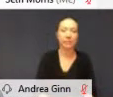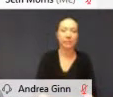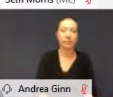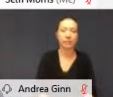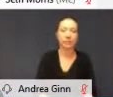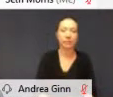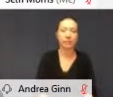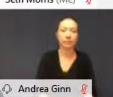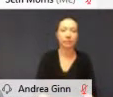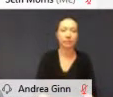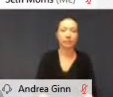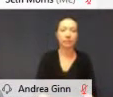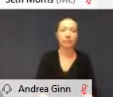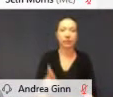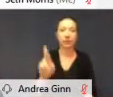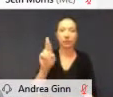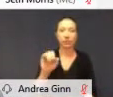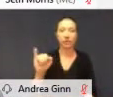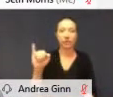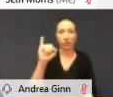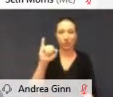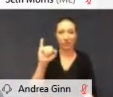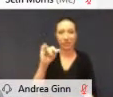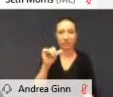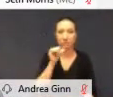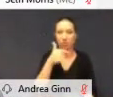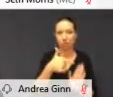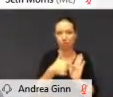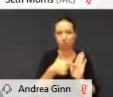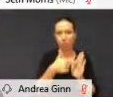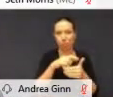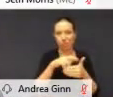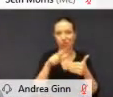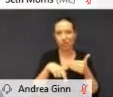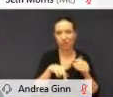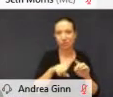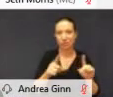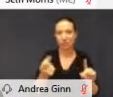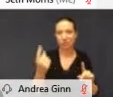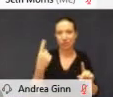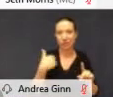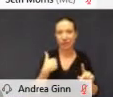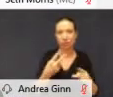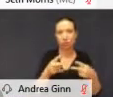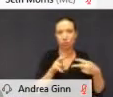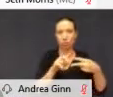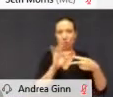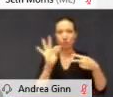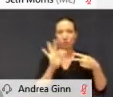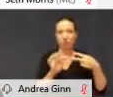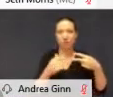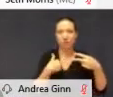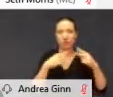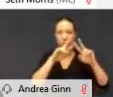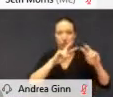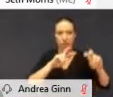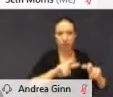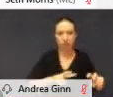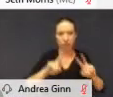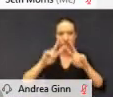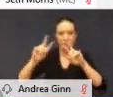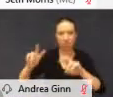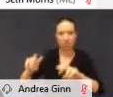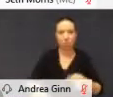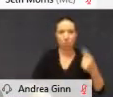Reinsurance. I'm not going to show the results here. We did analyze 2 reinsurance options, one that offered